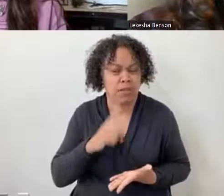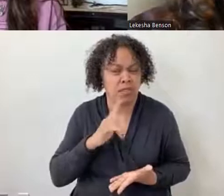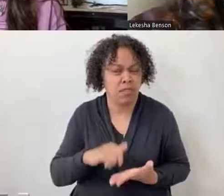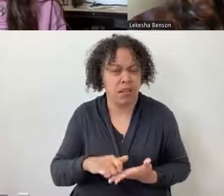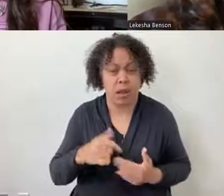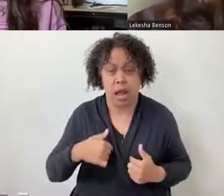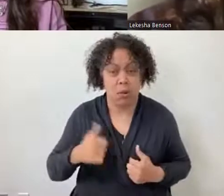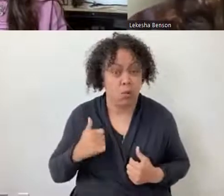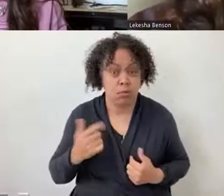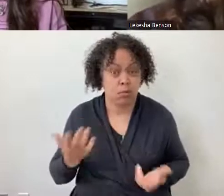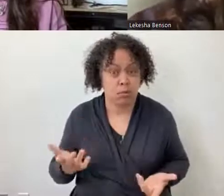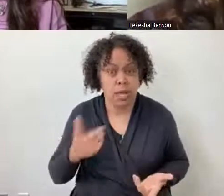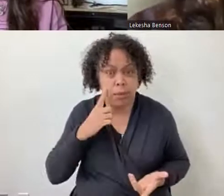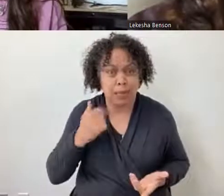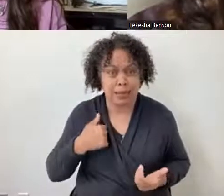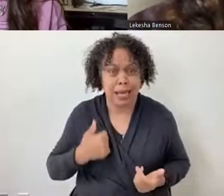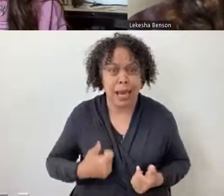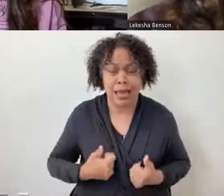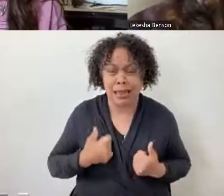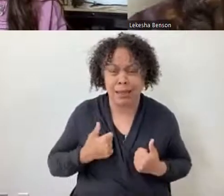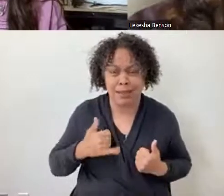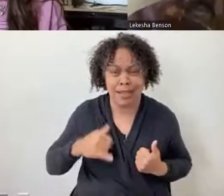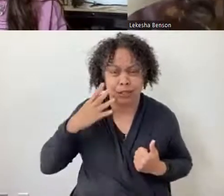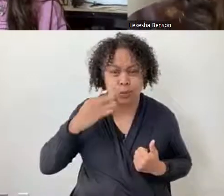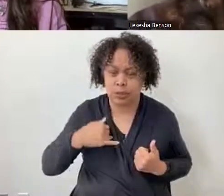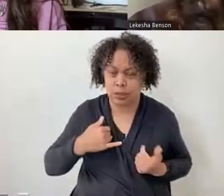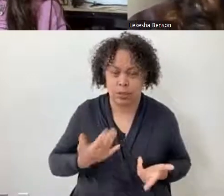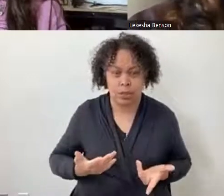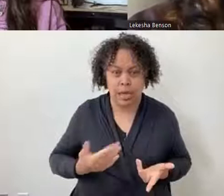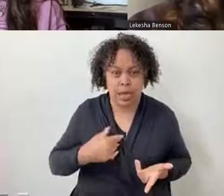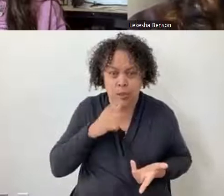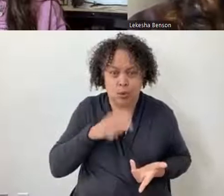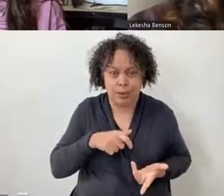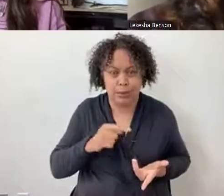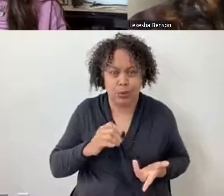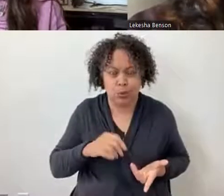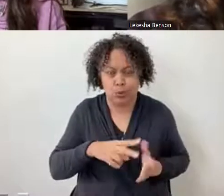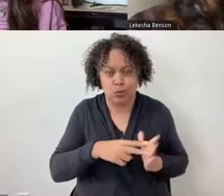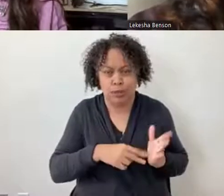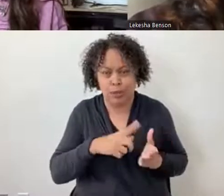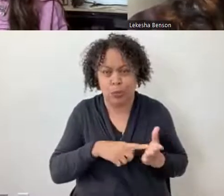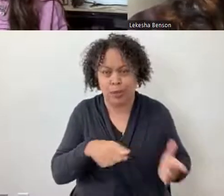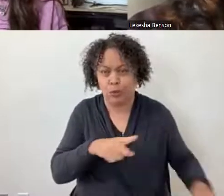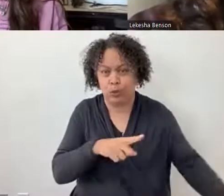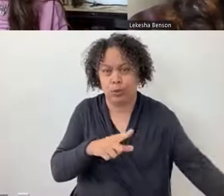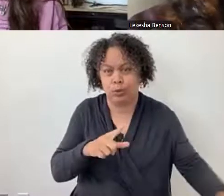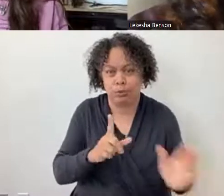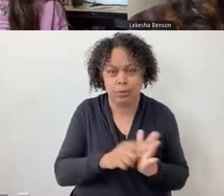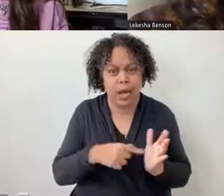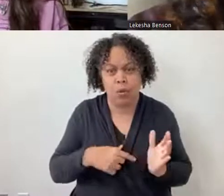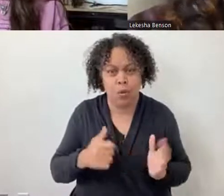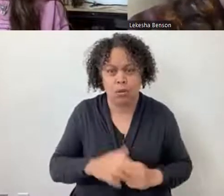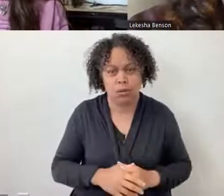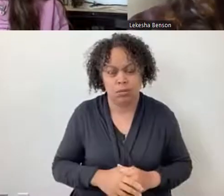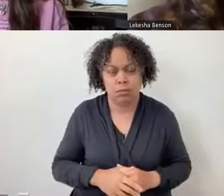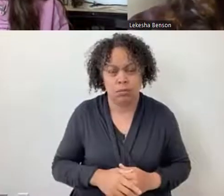not, because you know what? It's my lived experience. I live here, so I don't need what you gained. I do also